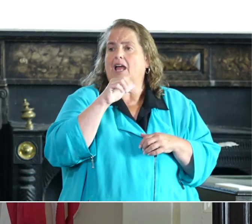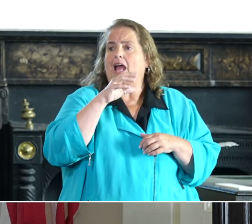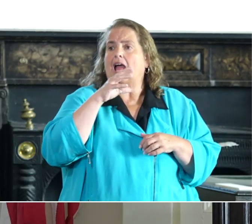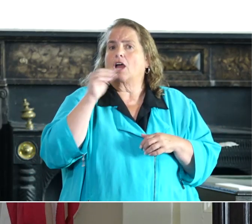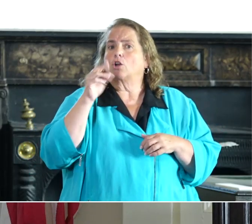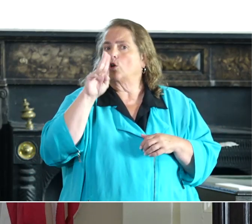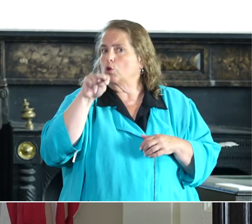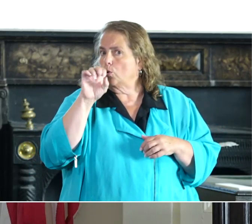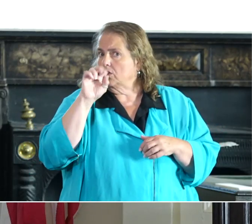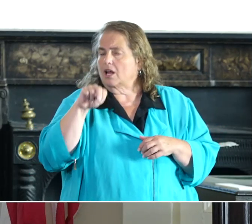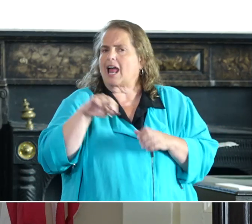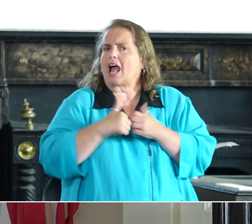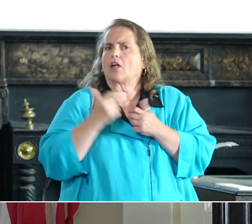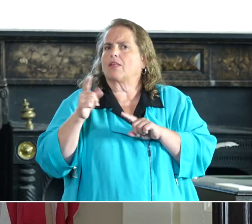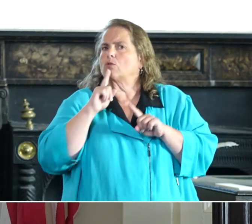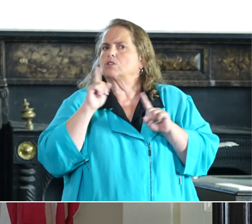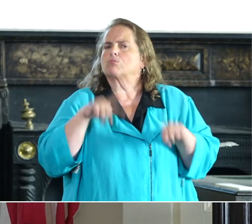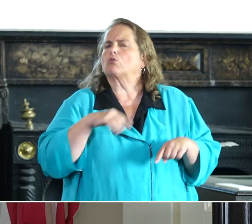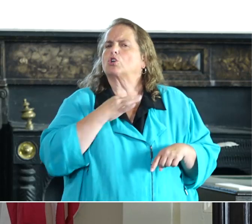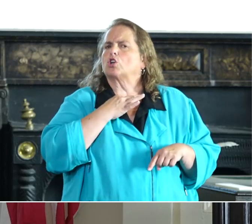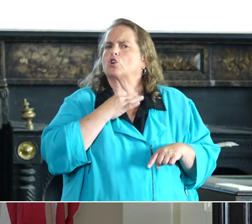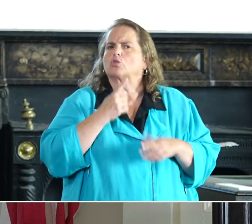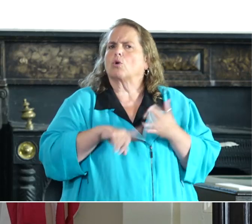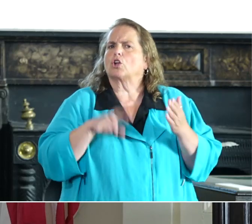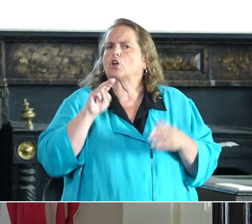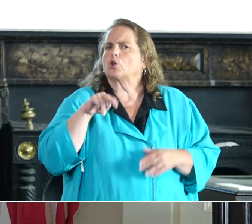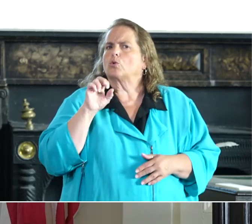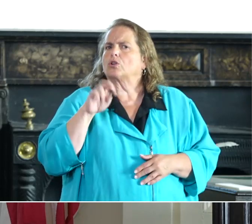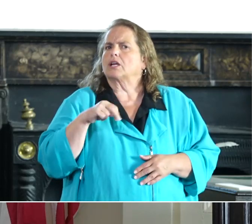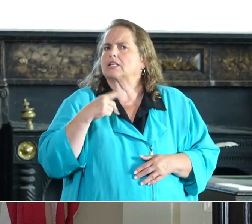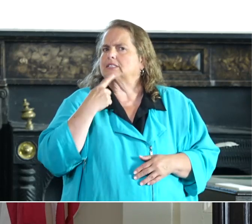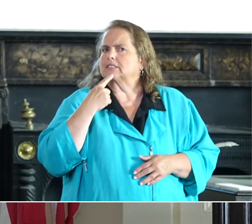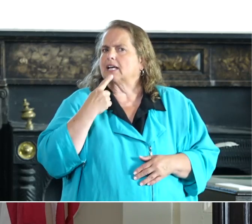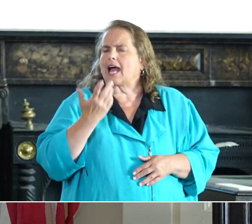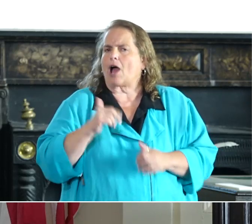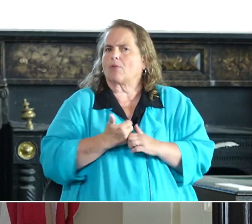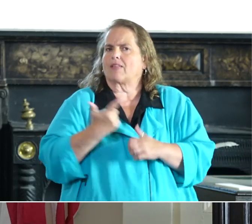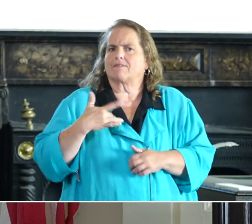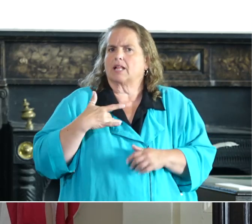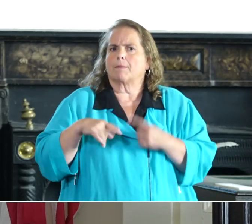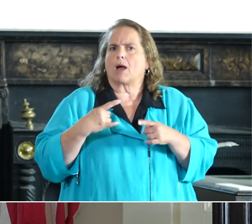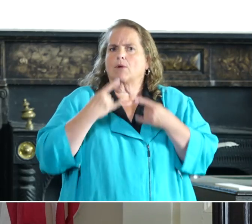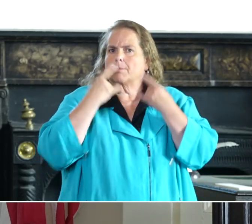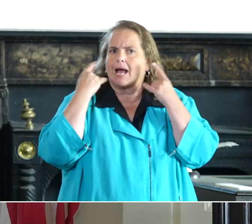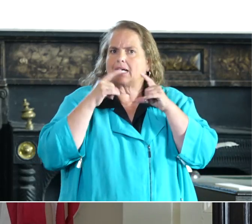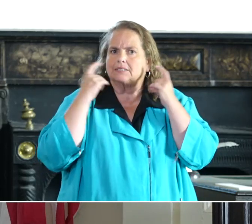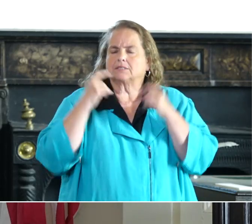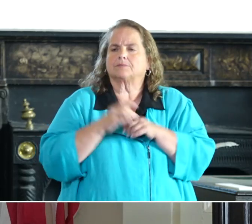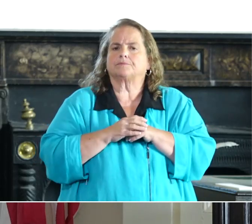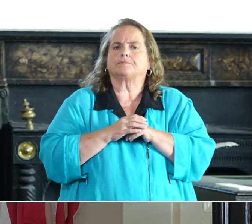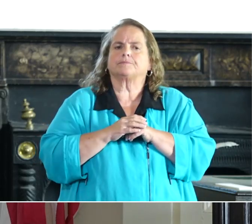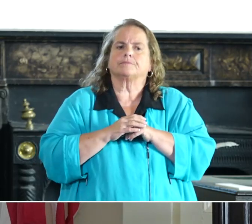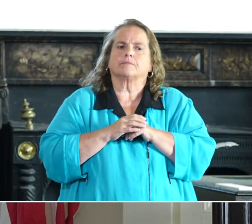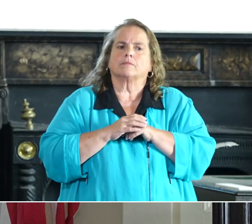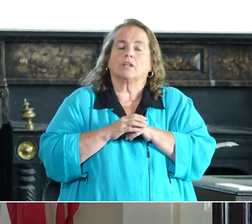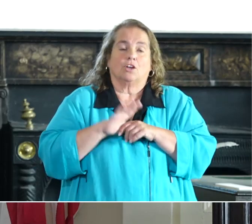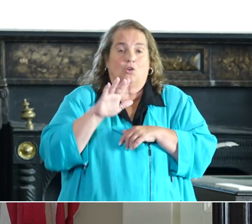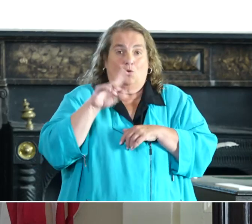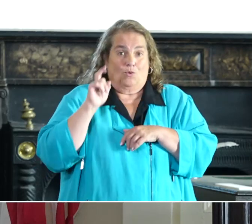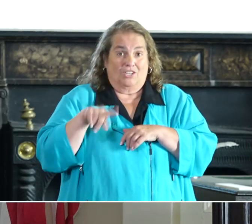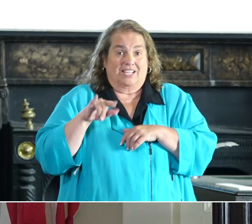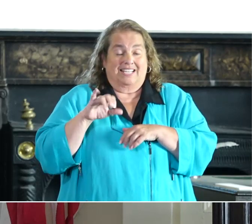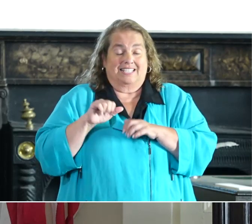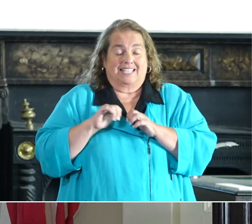how they may respond. I'm curious what the union may or may not feel about that effort. Well, you know, the question is how